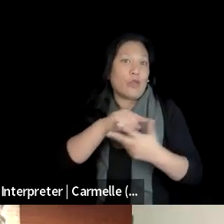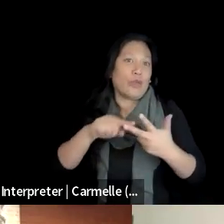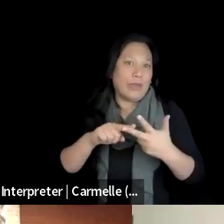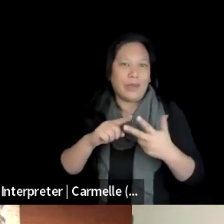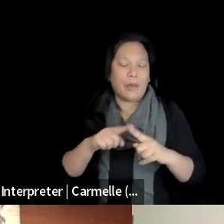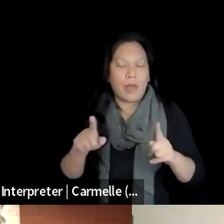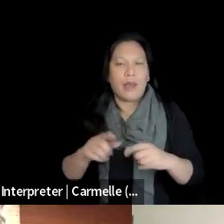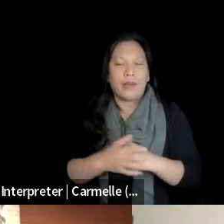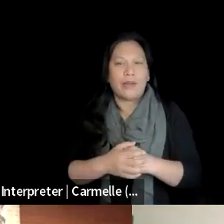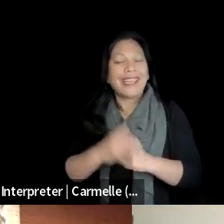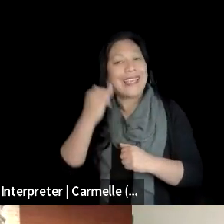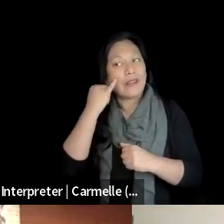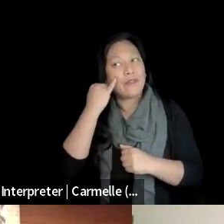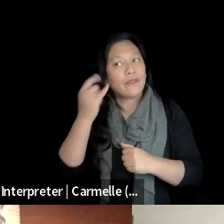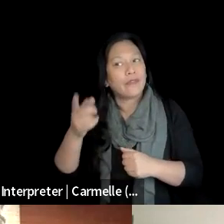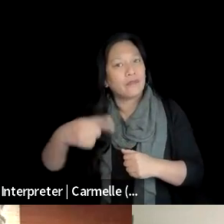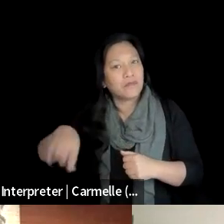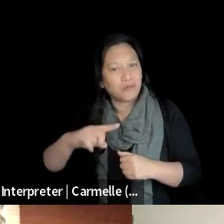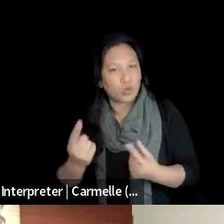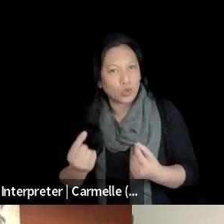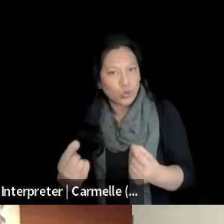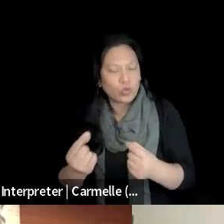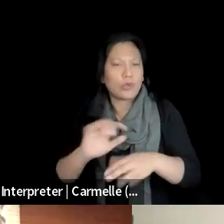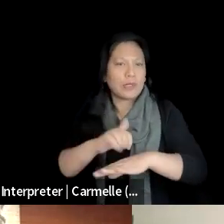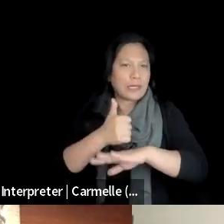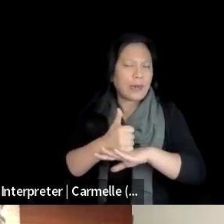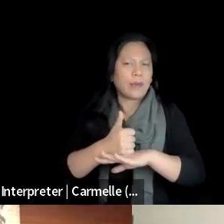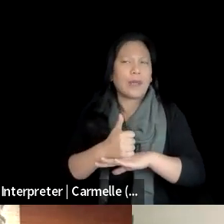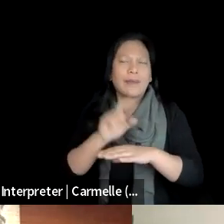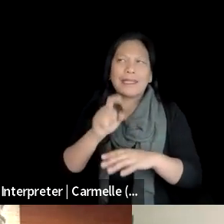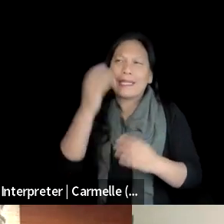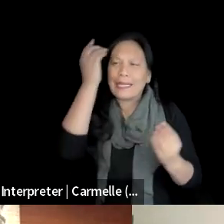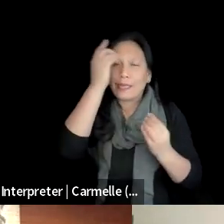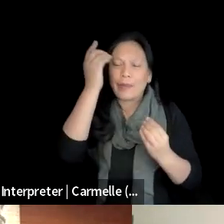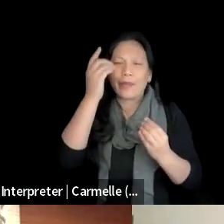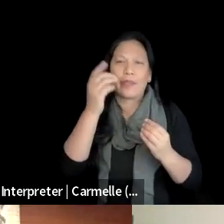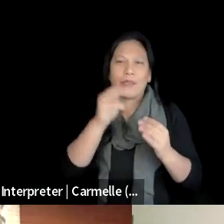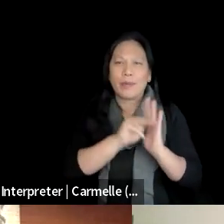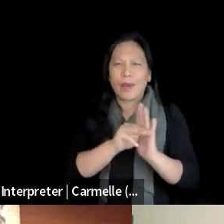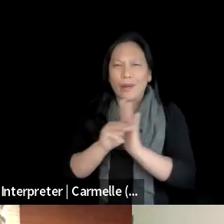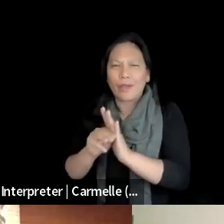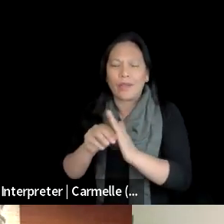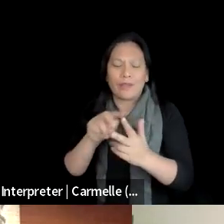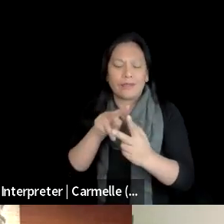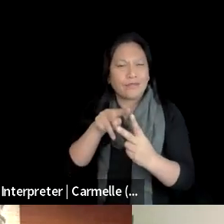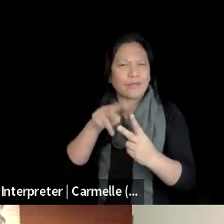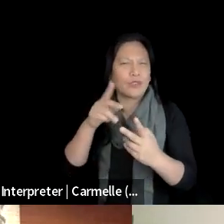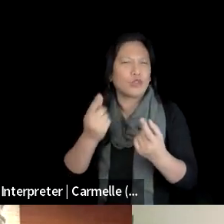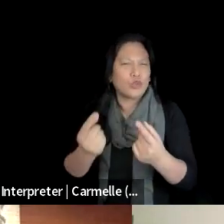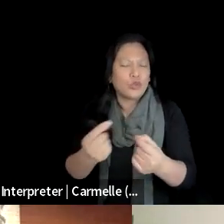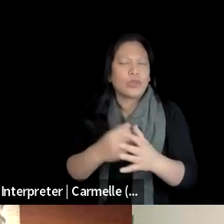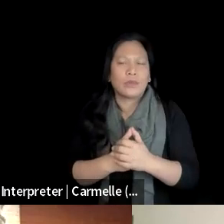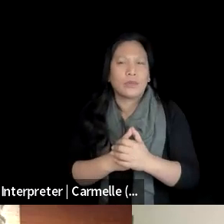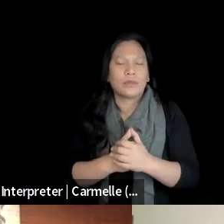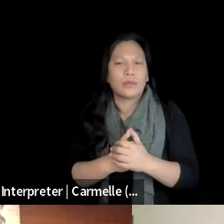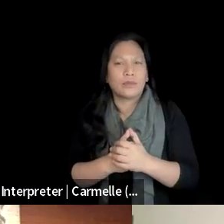to start designing one of these, it's useful to think of those two models and where you feel you want it to be. Because